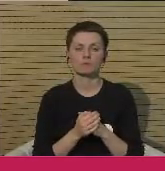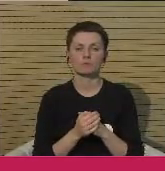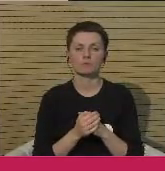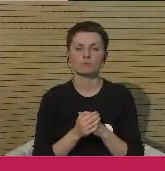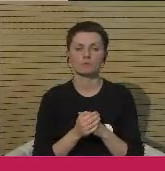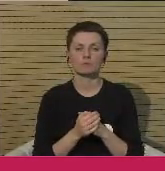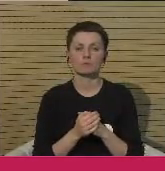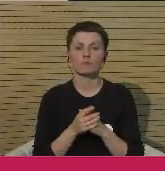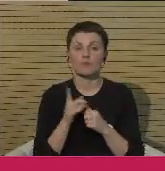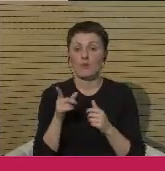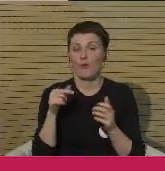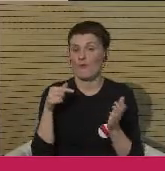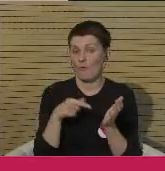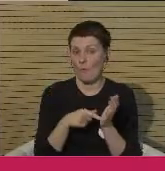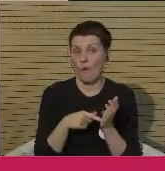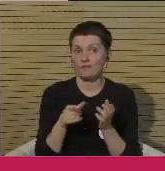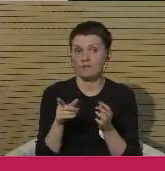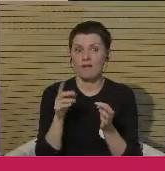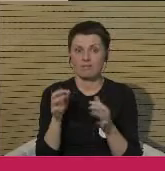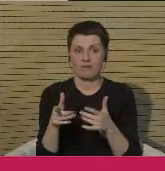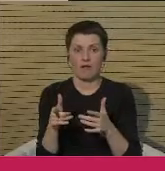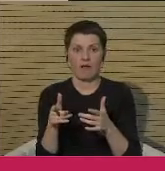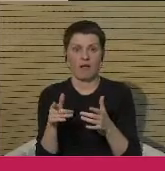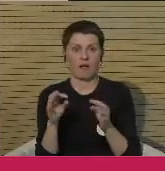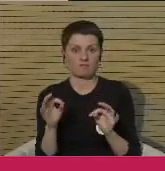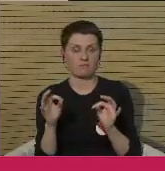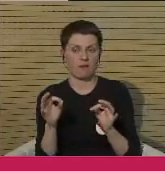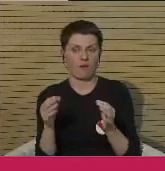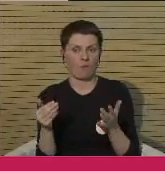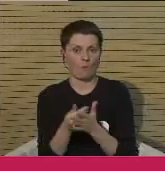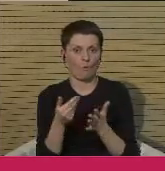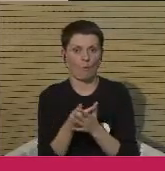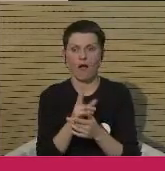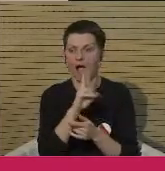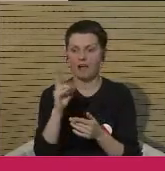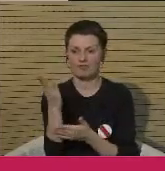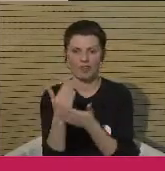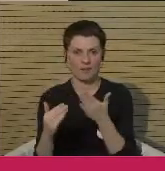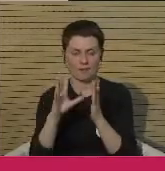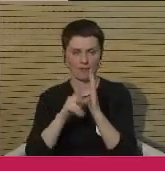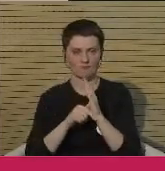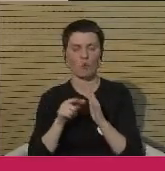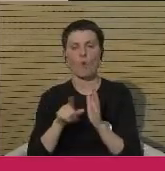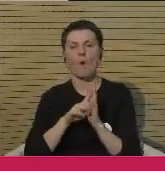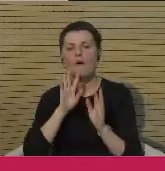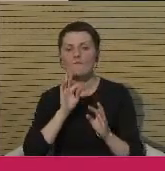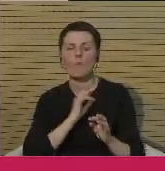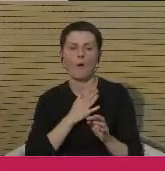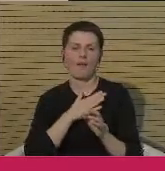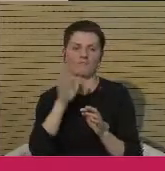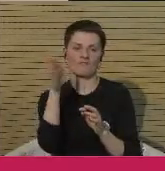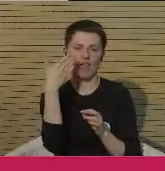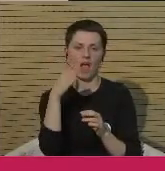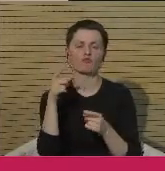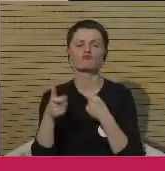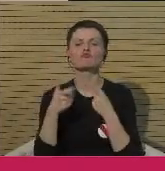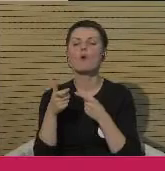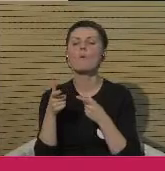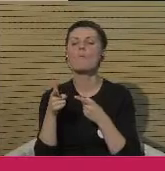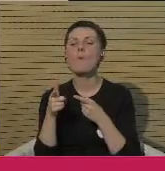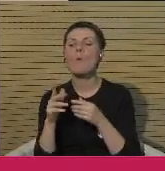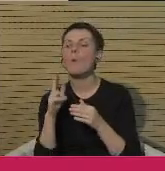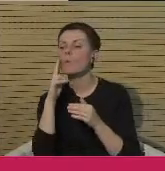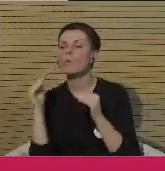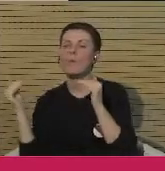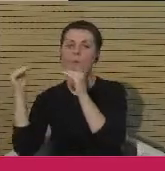or banners. This is something that is really happening on the daily basis.